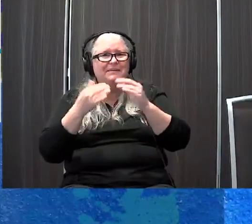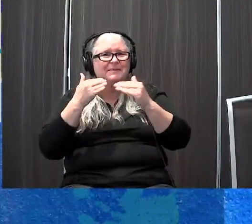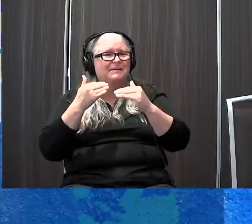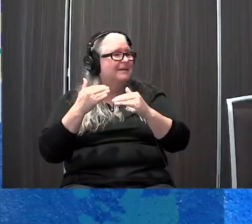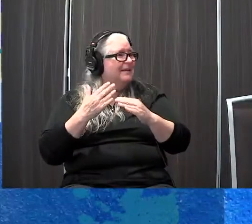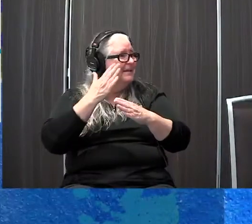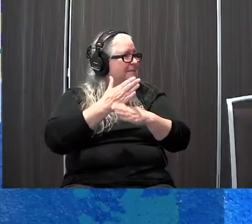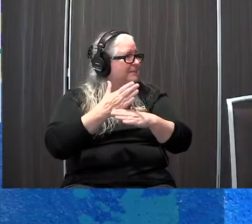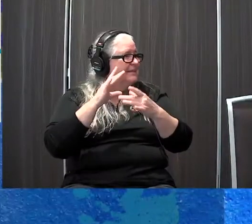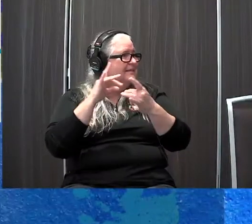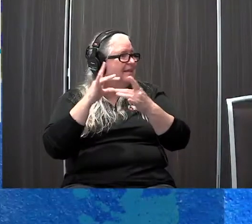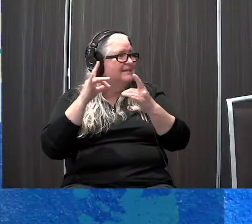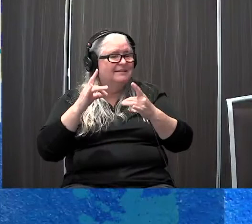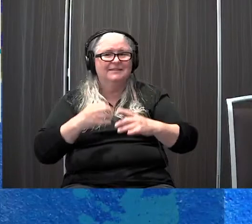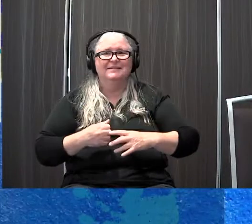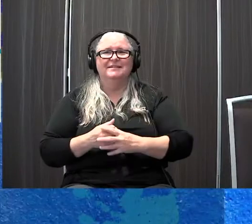Surprise.